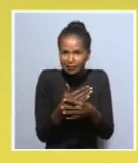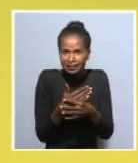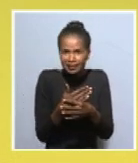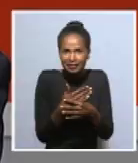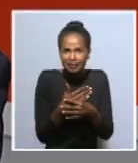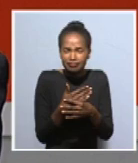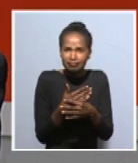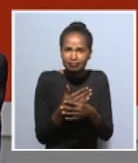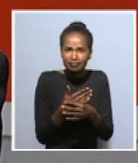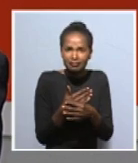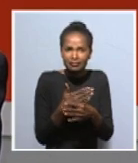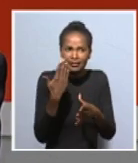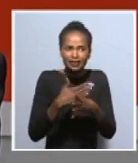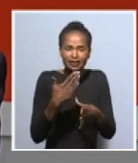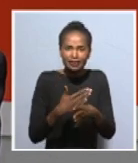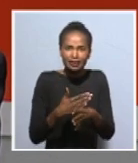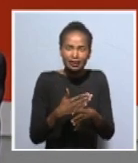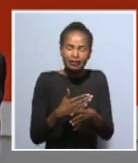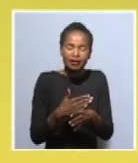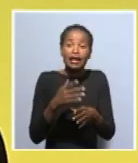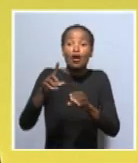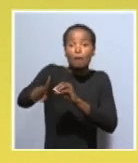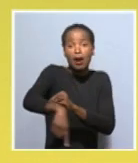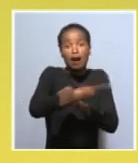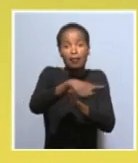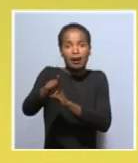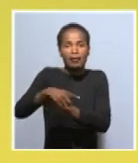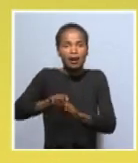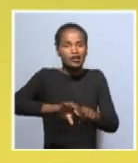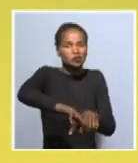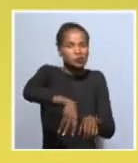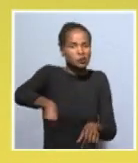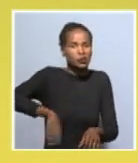setback. But I'm not interested to narrow my mind